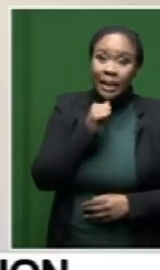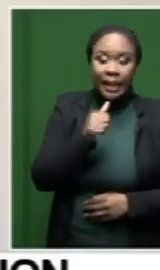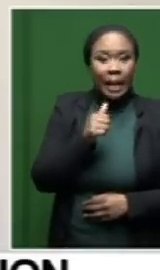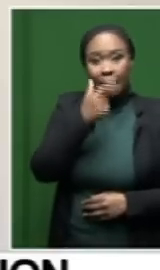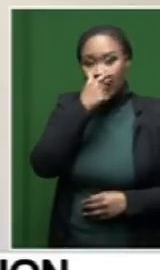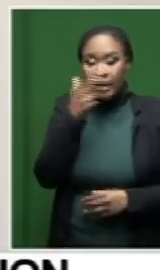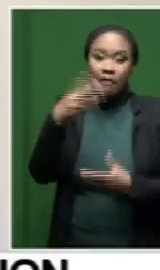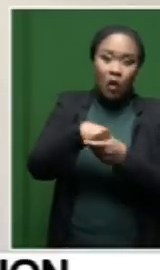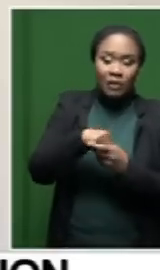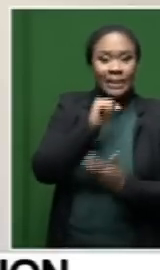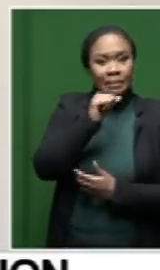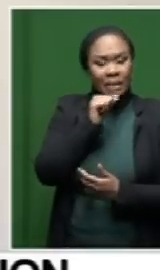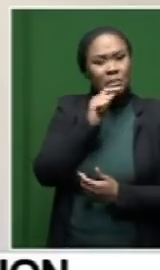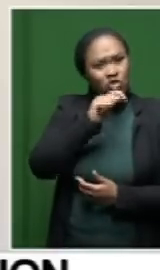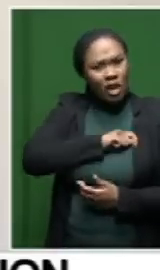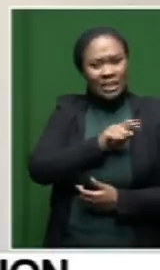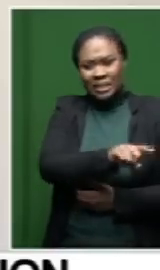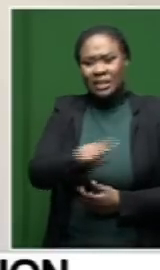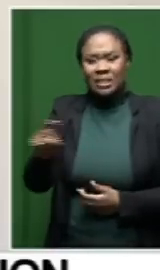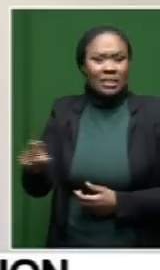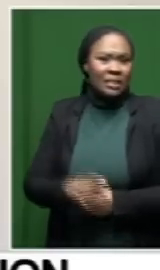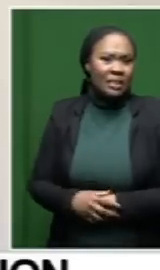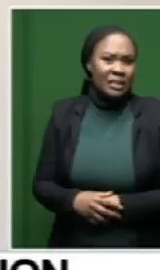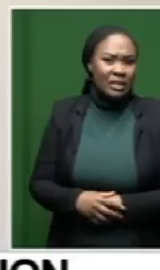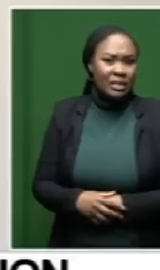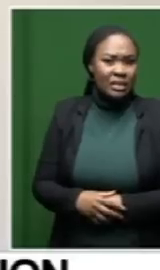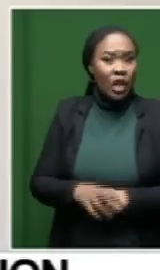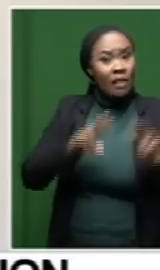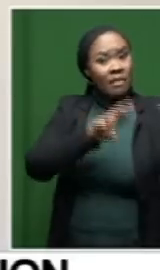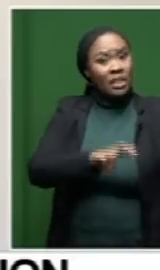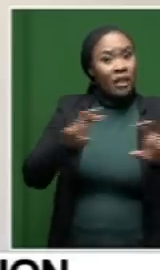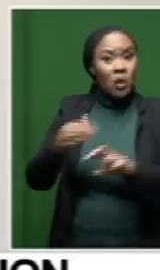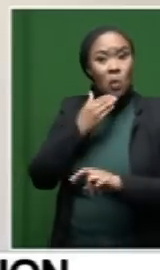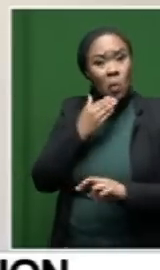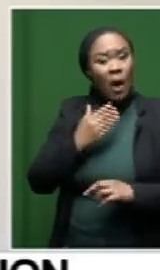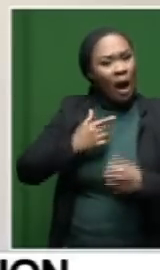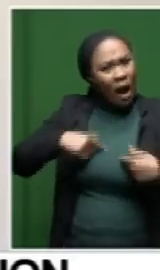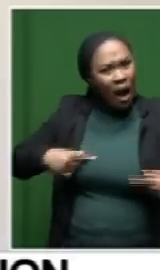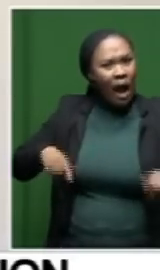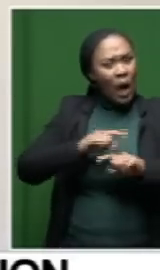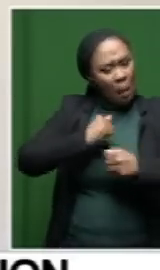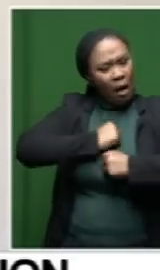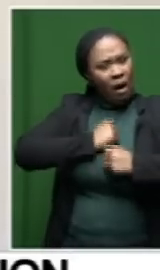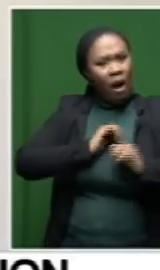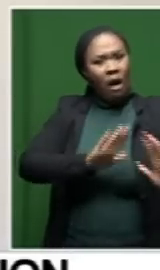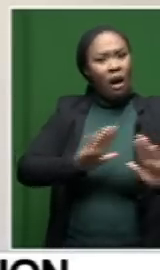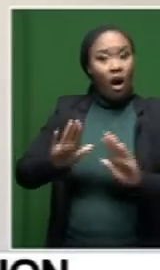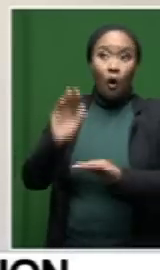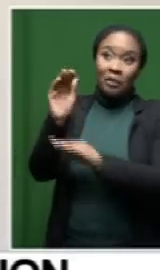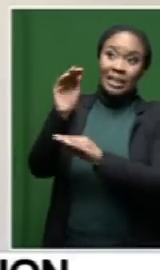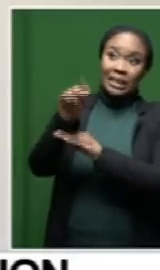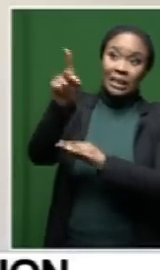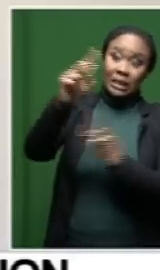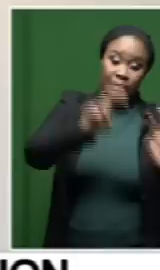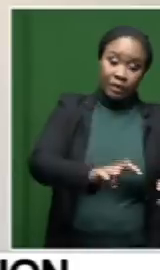implicated party. This work should be done by our own independent institutions. It should not be done